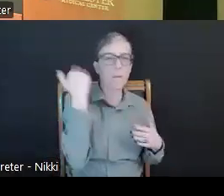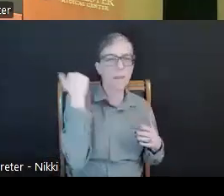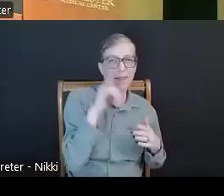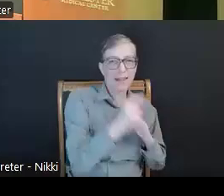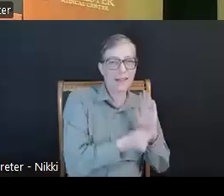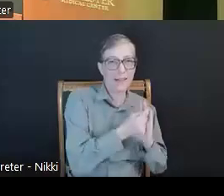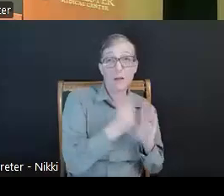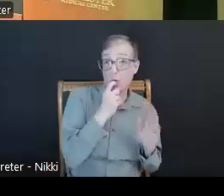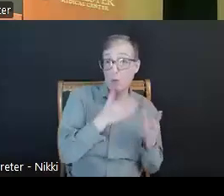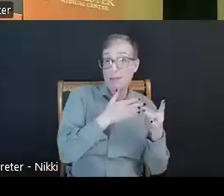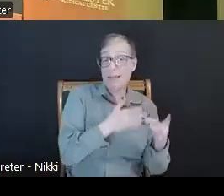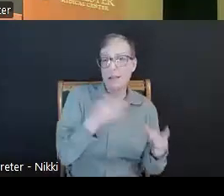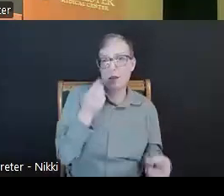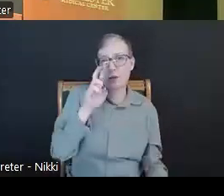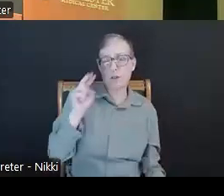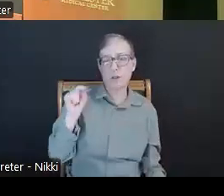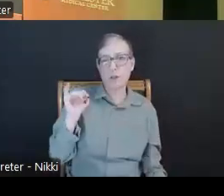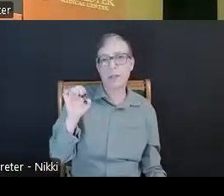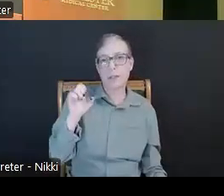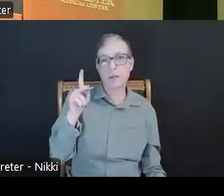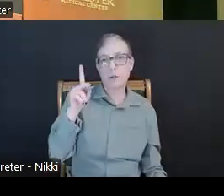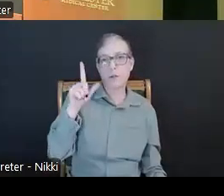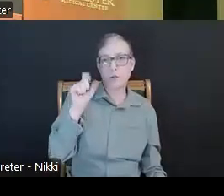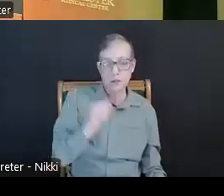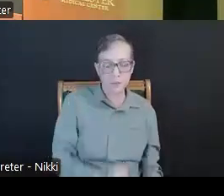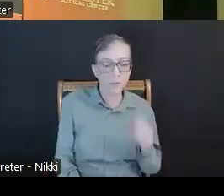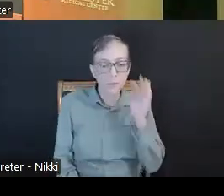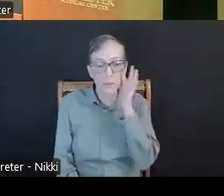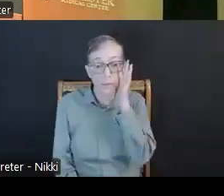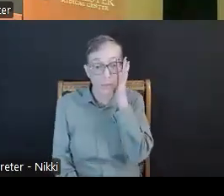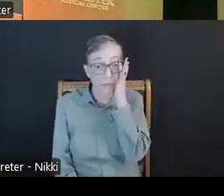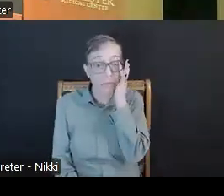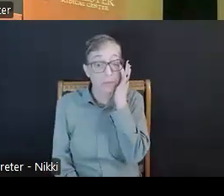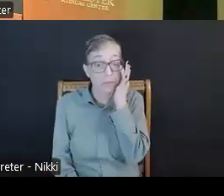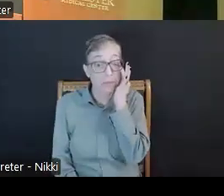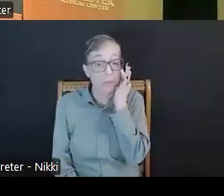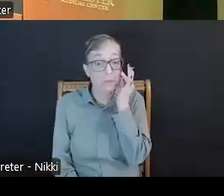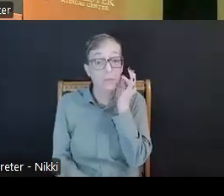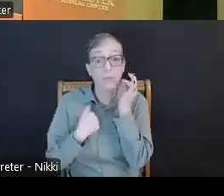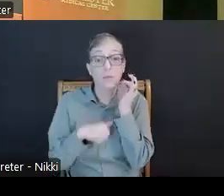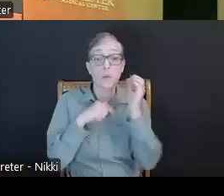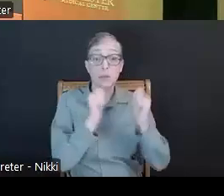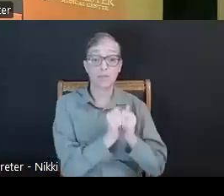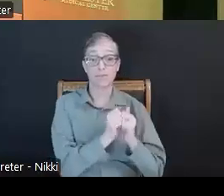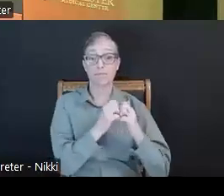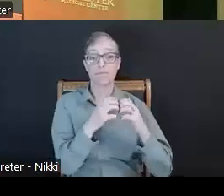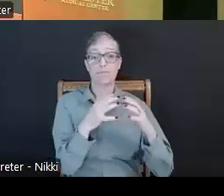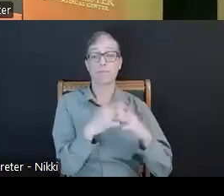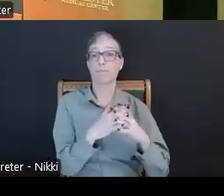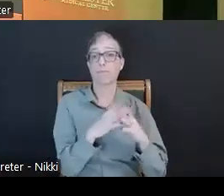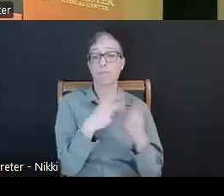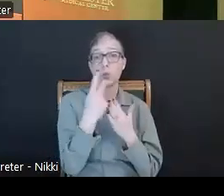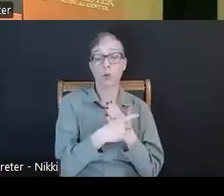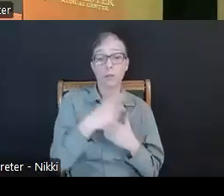Nichols, our program director. And we created this mentorship program and with the goal of connecting medical students